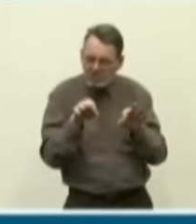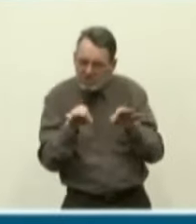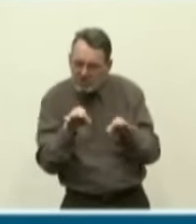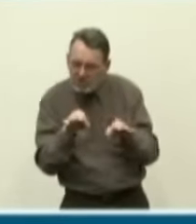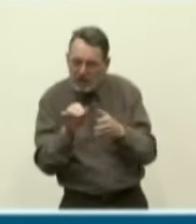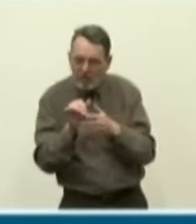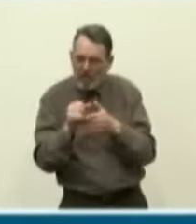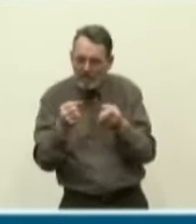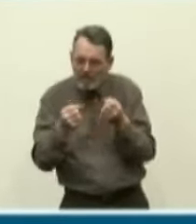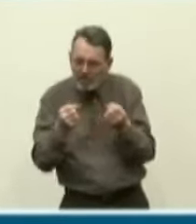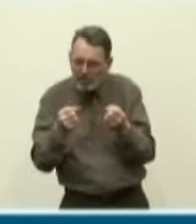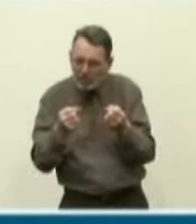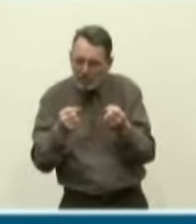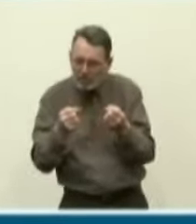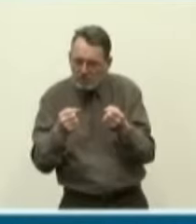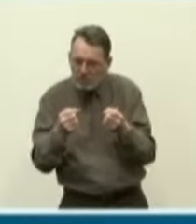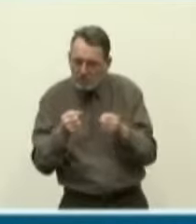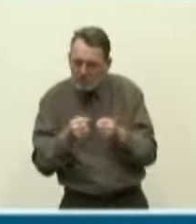vehicle?